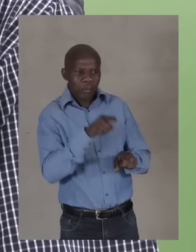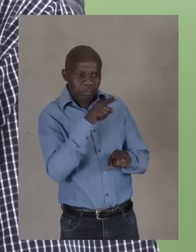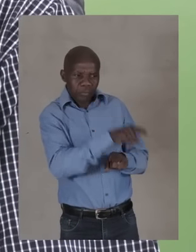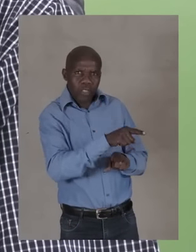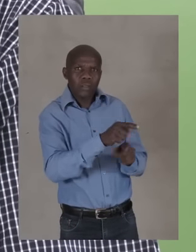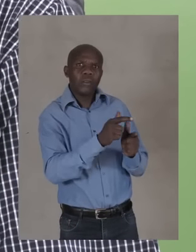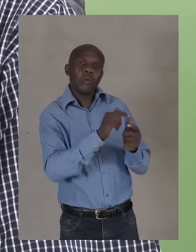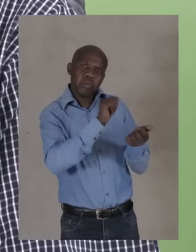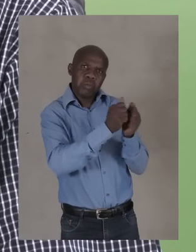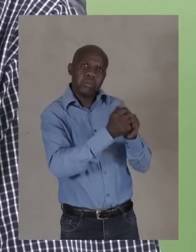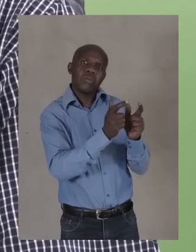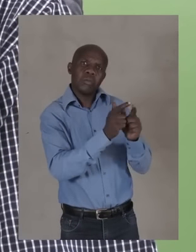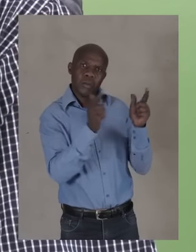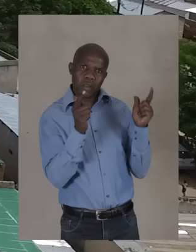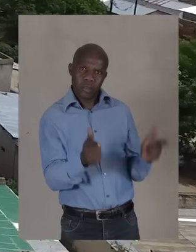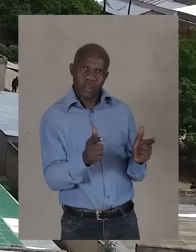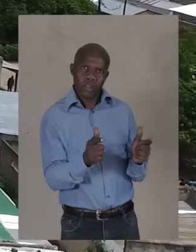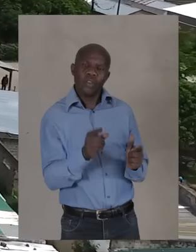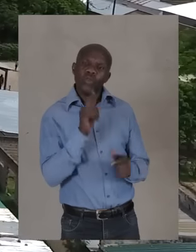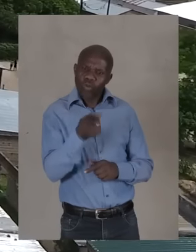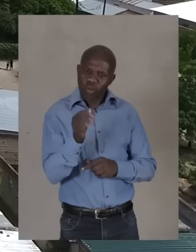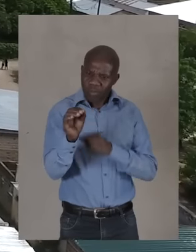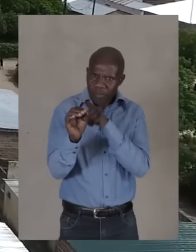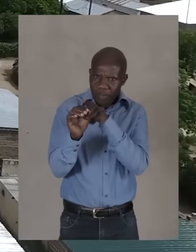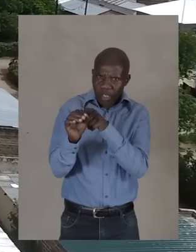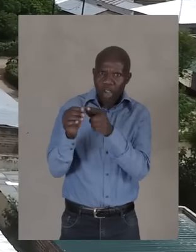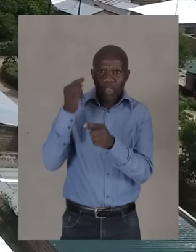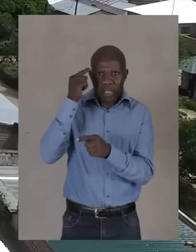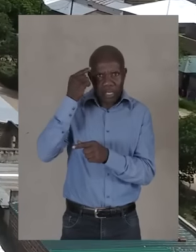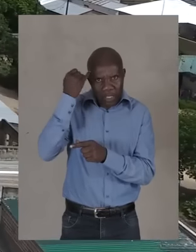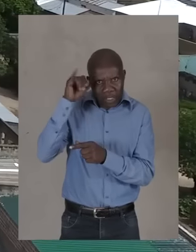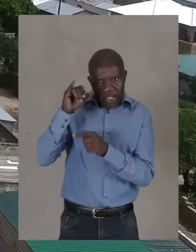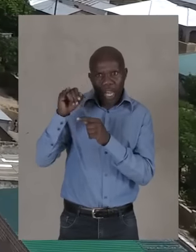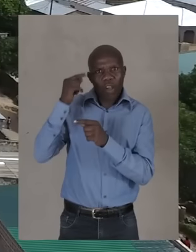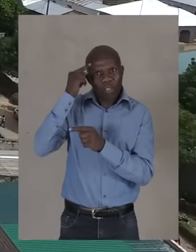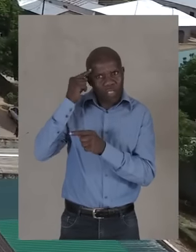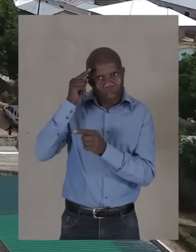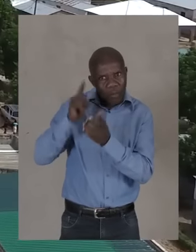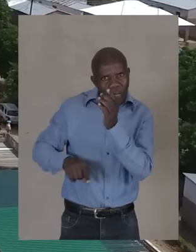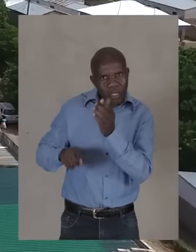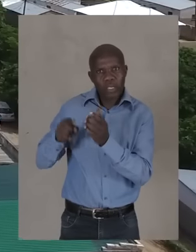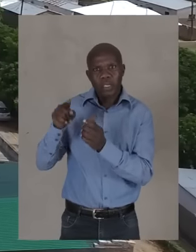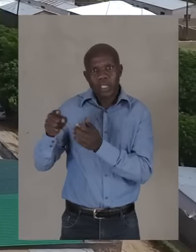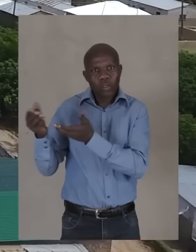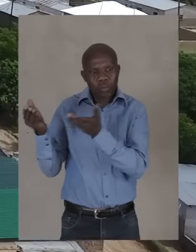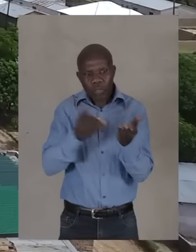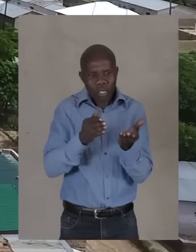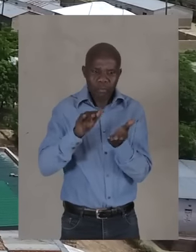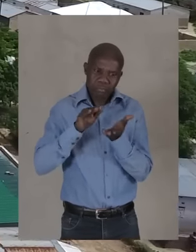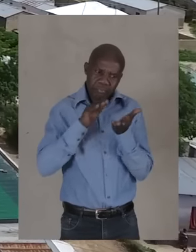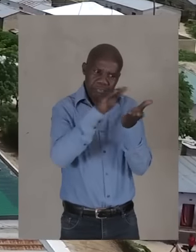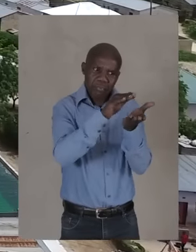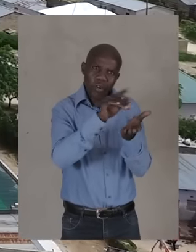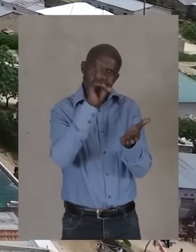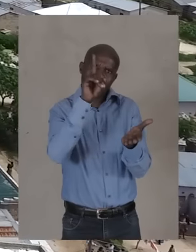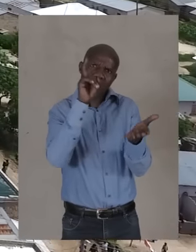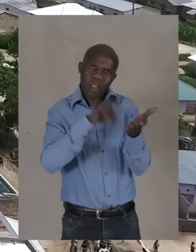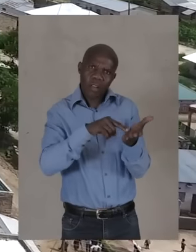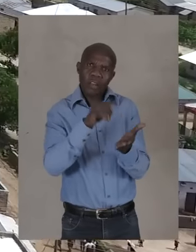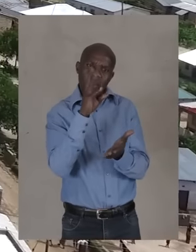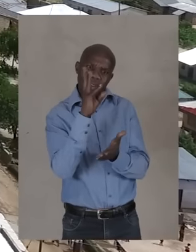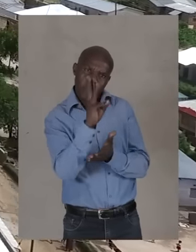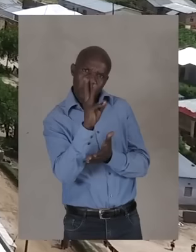mean constituency-wide issues. The original scope of the CDF was to cover local projects at the community level with an